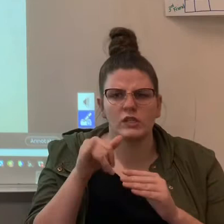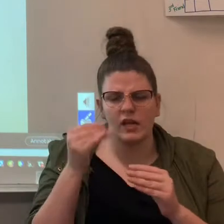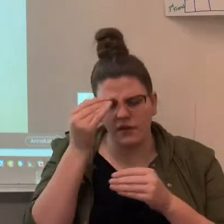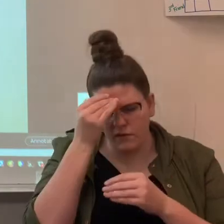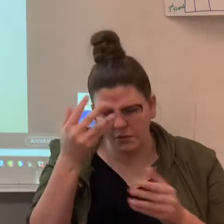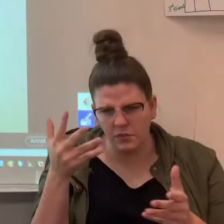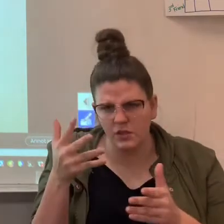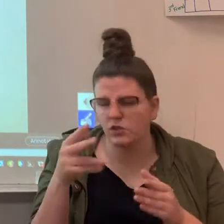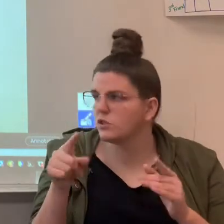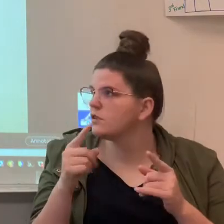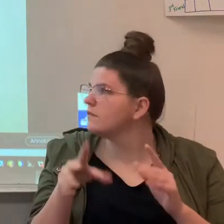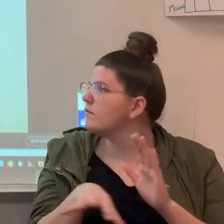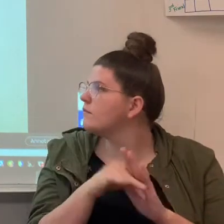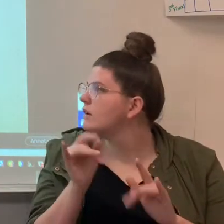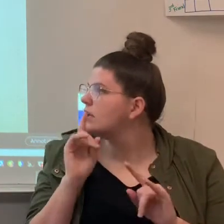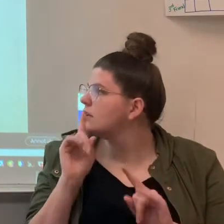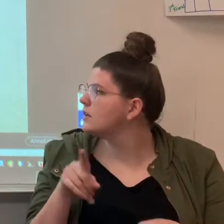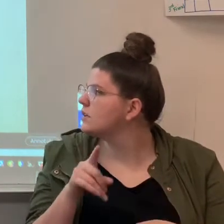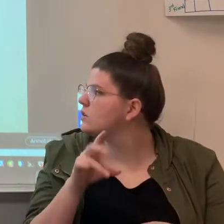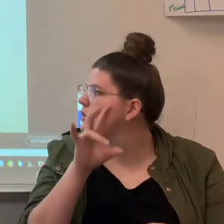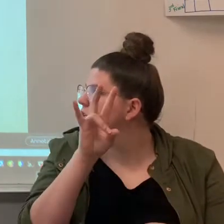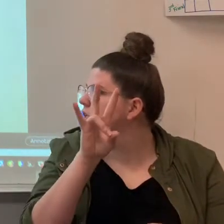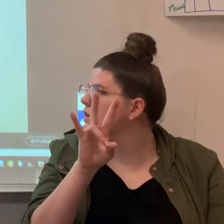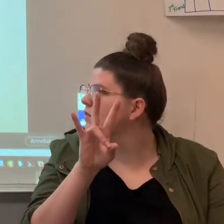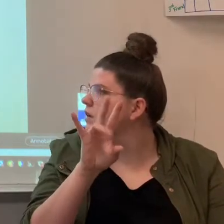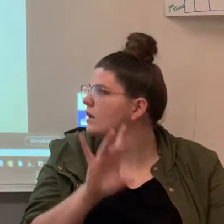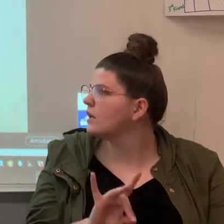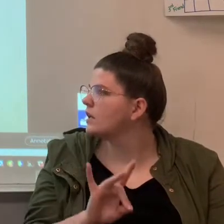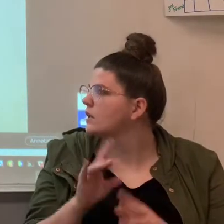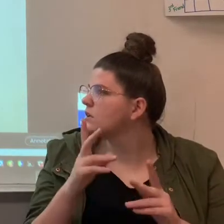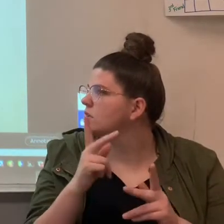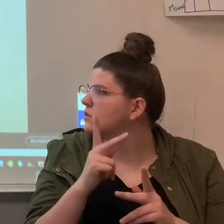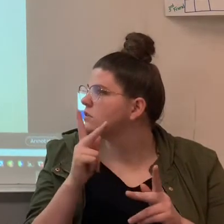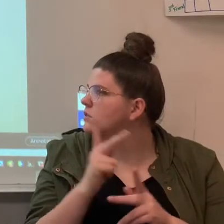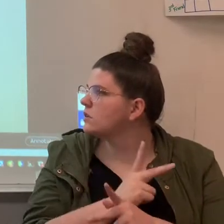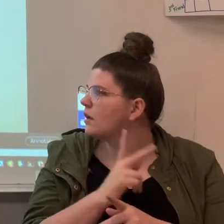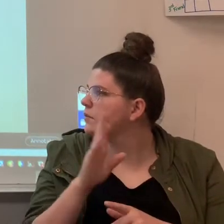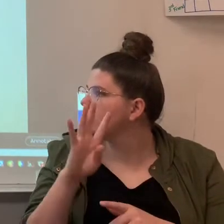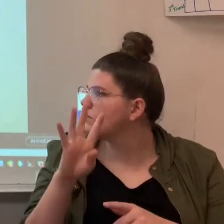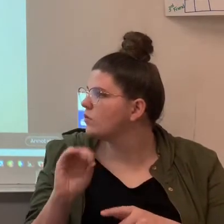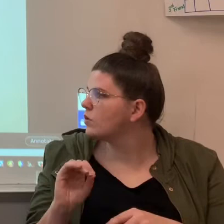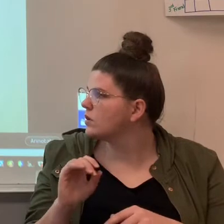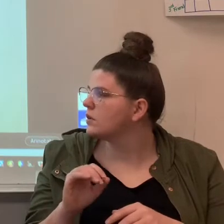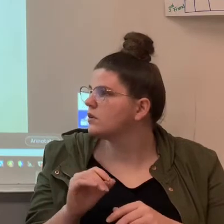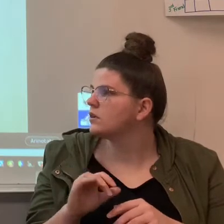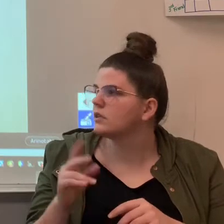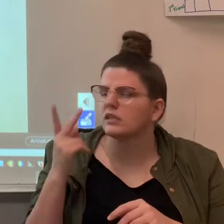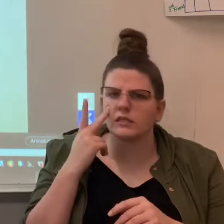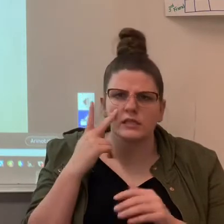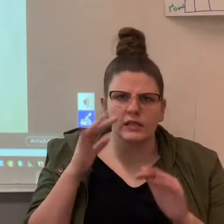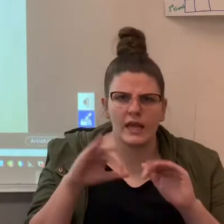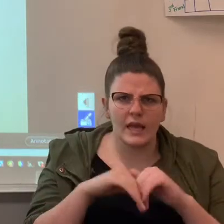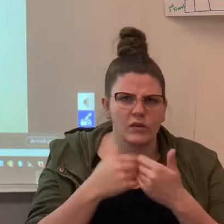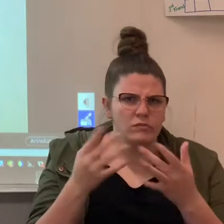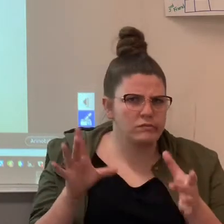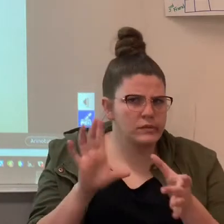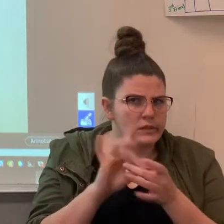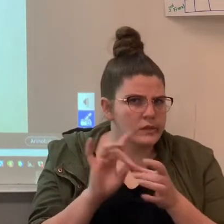40. All right. Well, let's figure out what 7/8 times 40 is and see how that correlates to the other